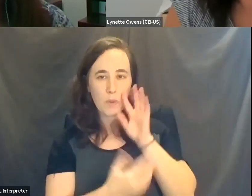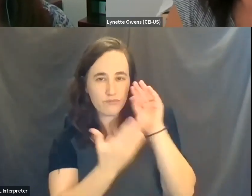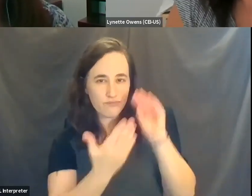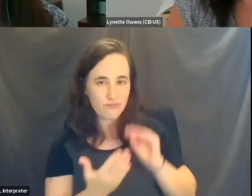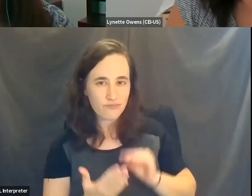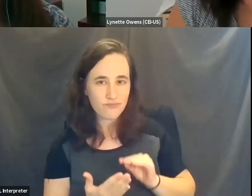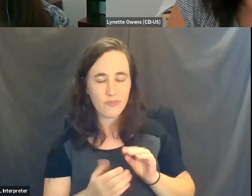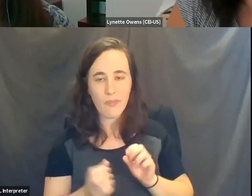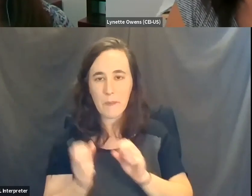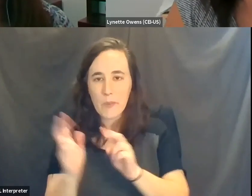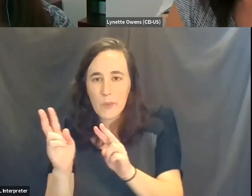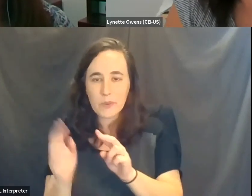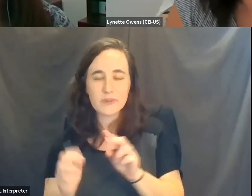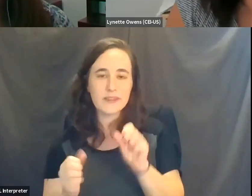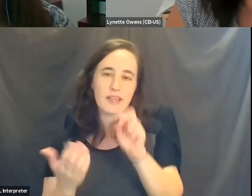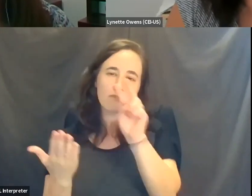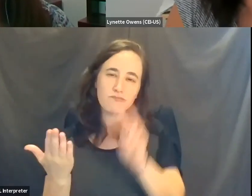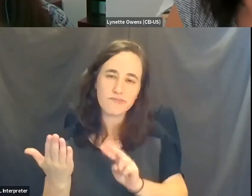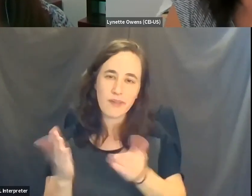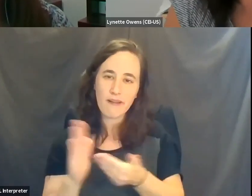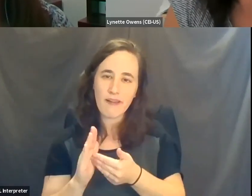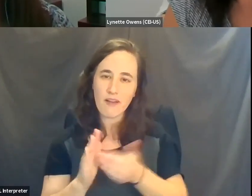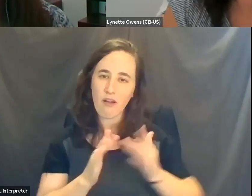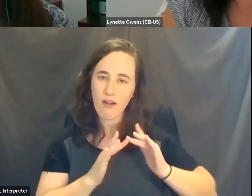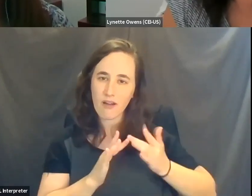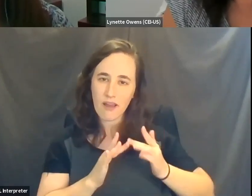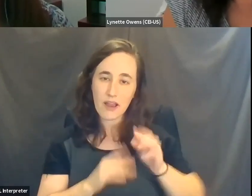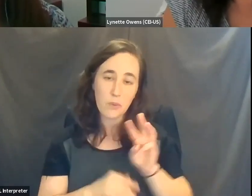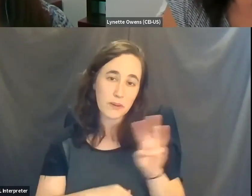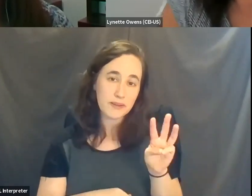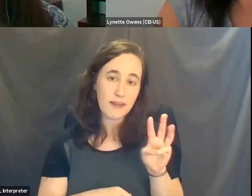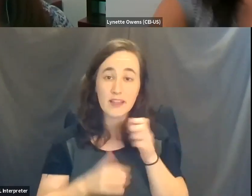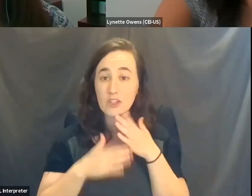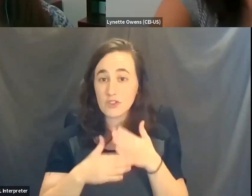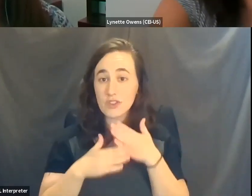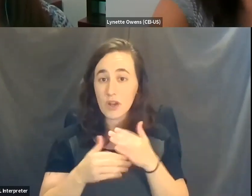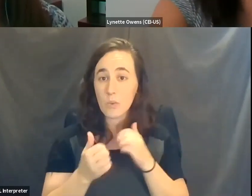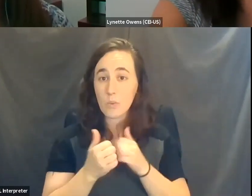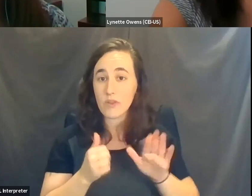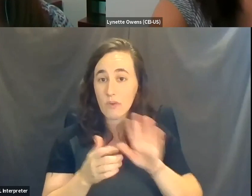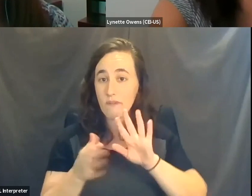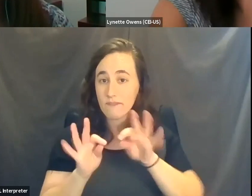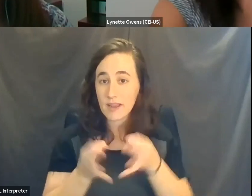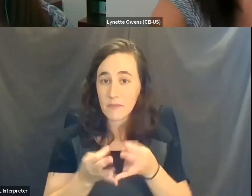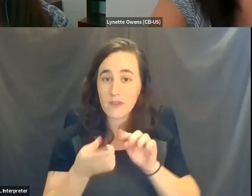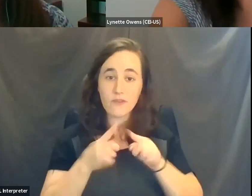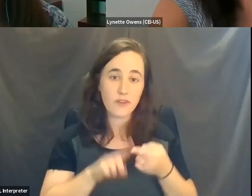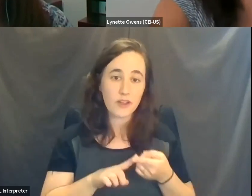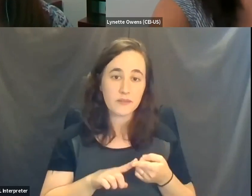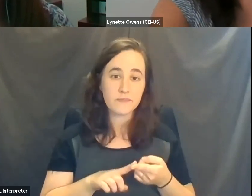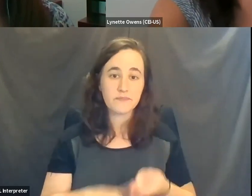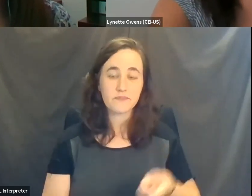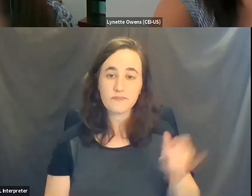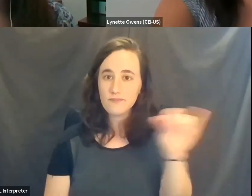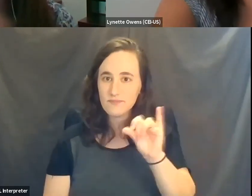to review again, to share with other families. And finally, I would